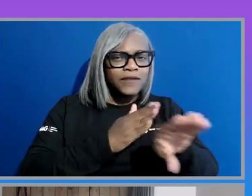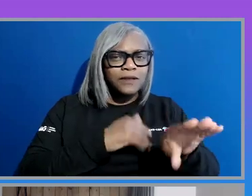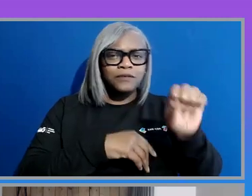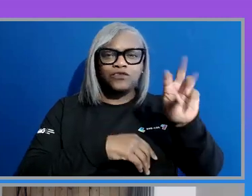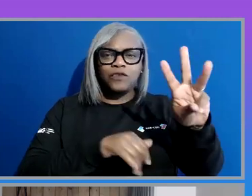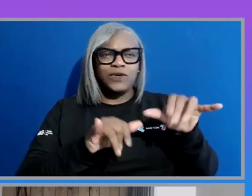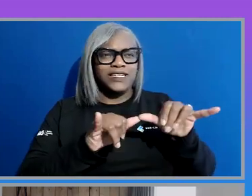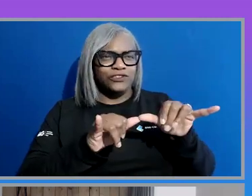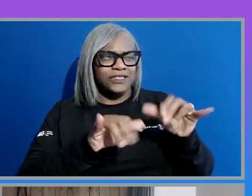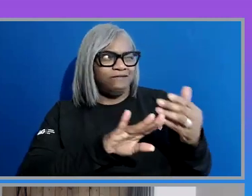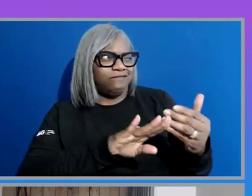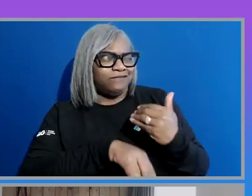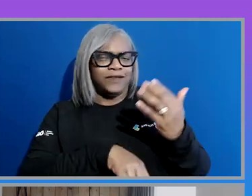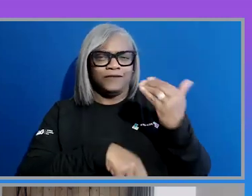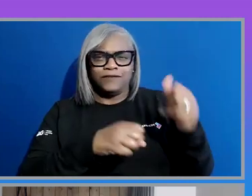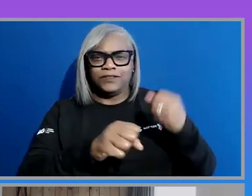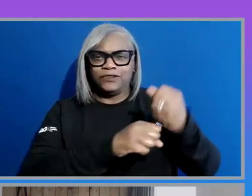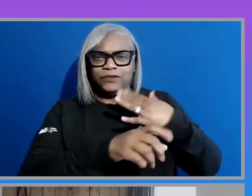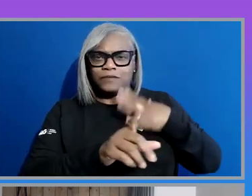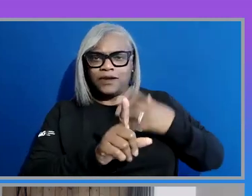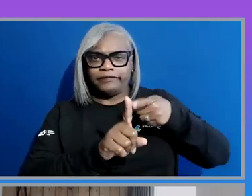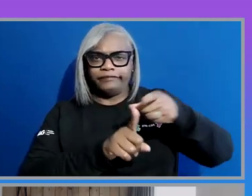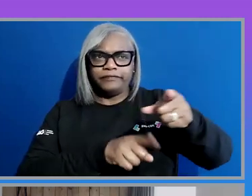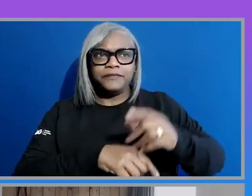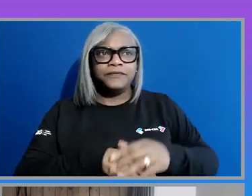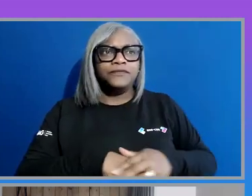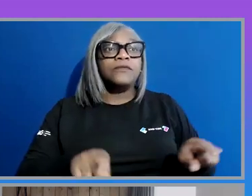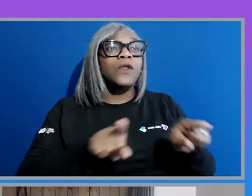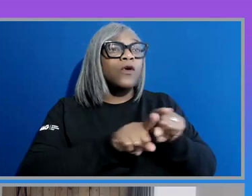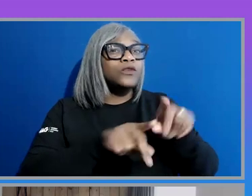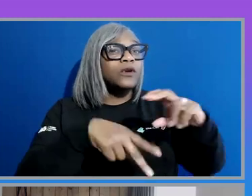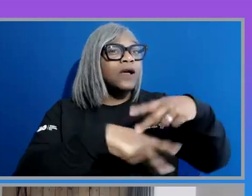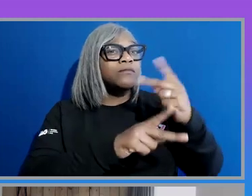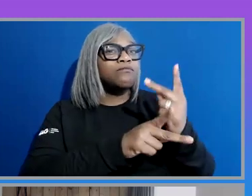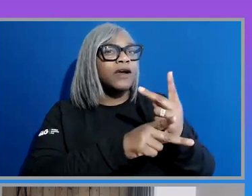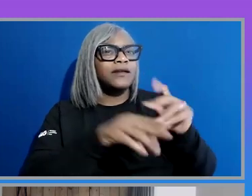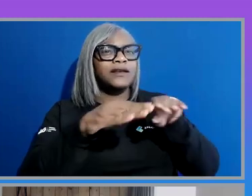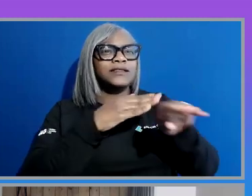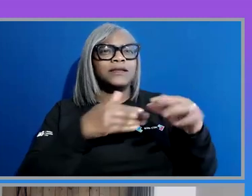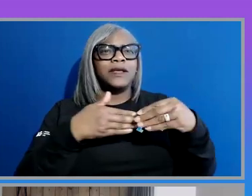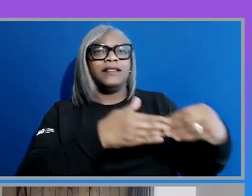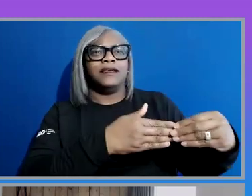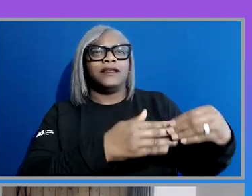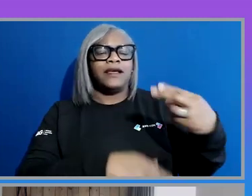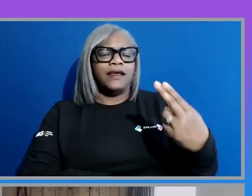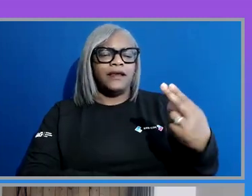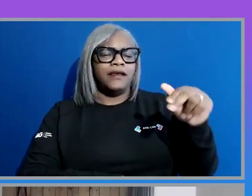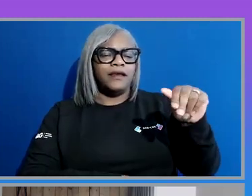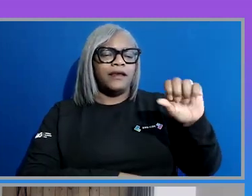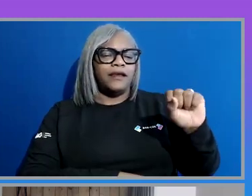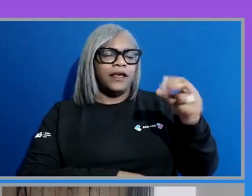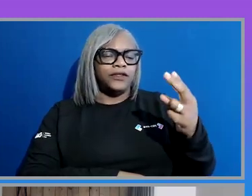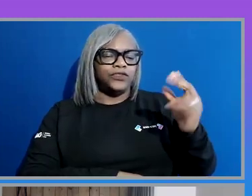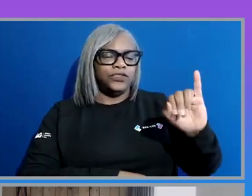past 15 years or so. I'm the product accessibility lead for design systems at HashiCorp. I'm also an